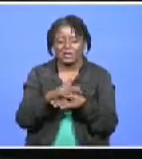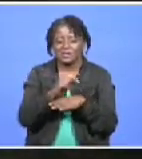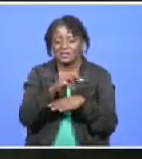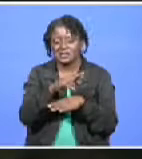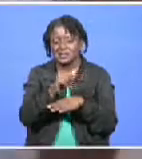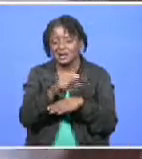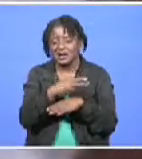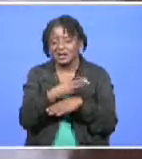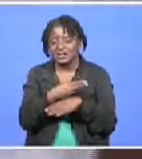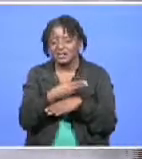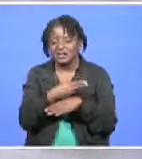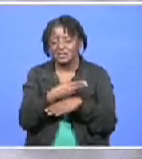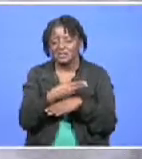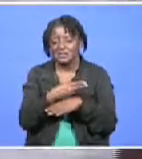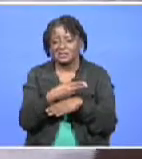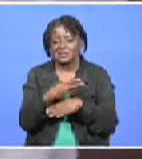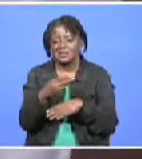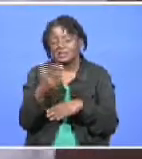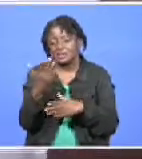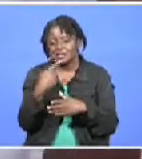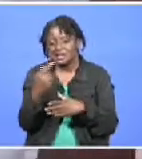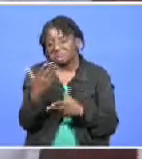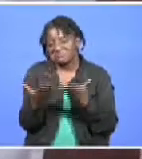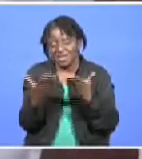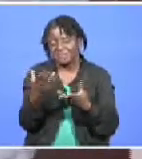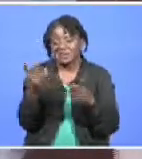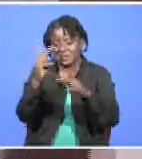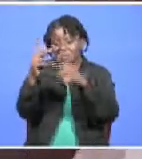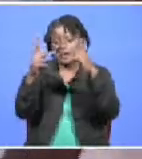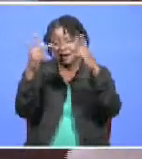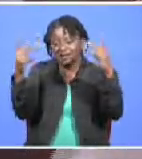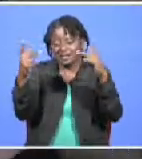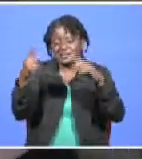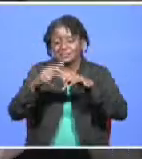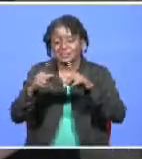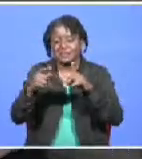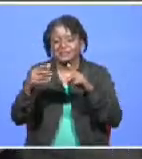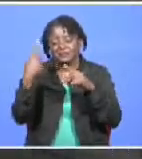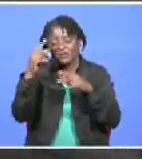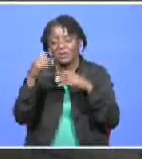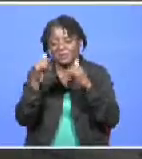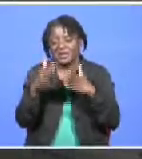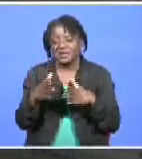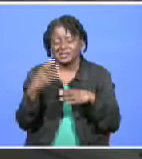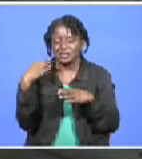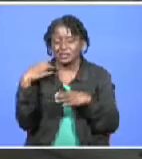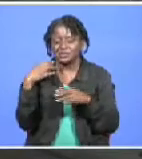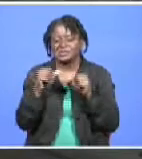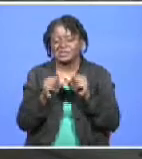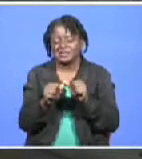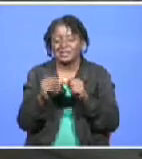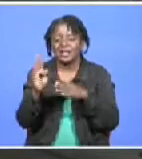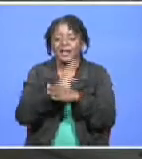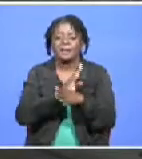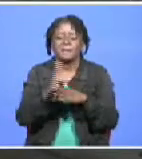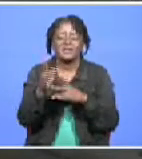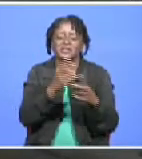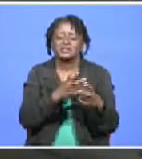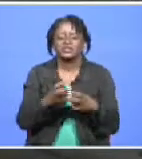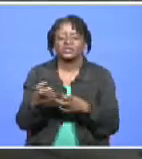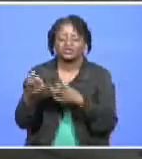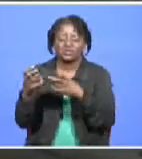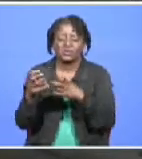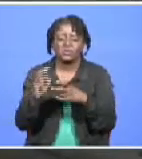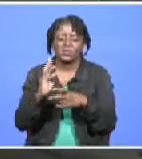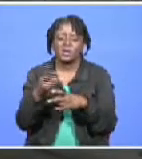paradise, but for coaches and players, this is still a business trip. Oh, this is a business trip. This is we're very excited about being here. We